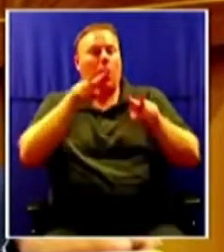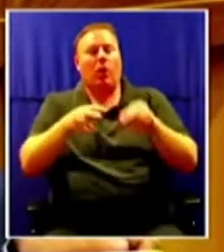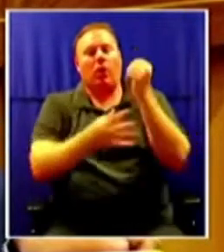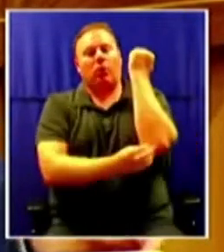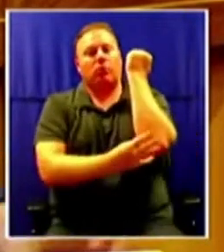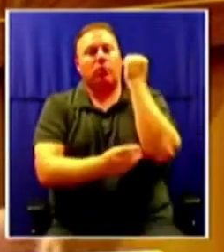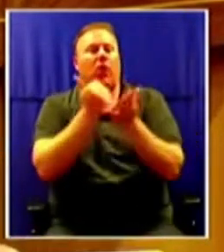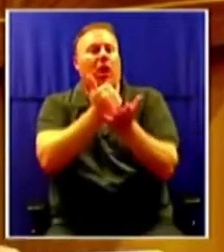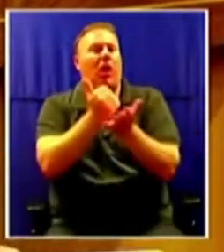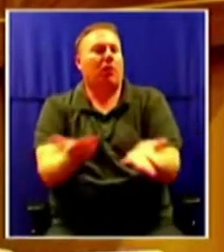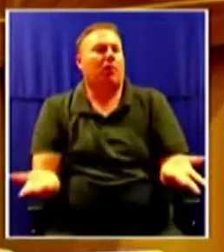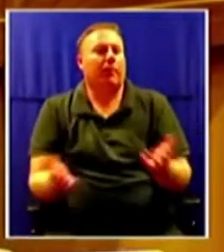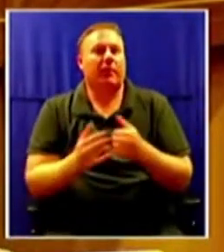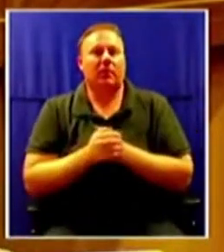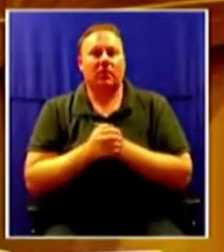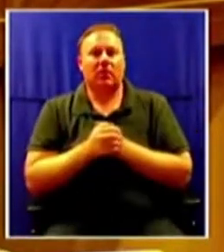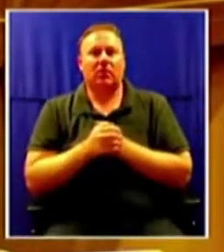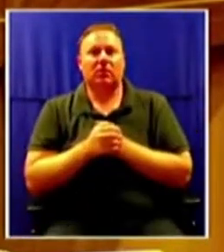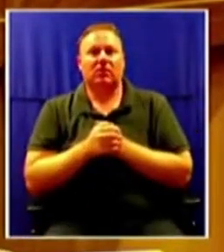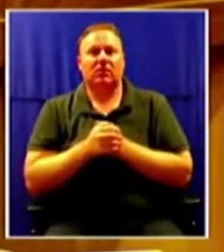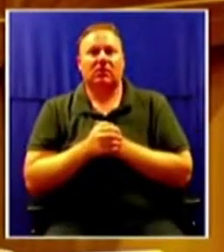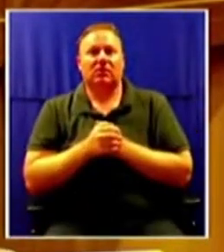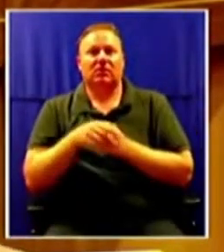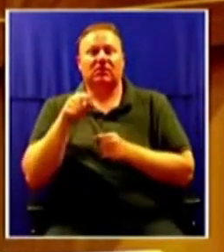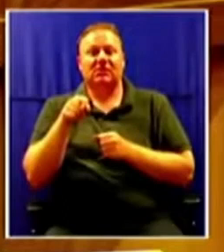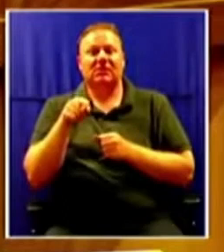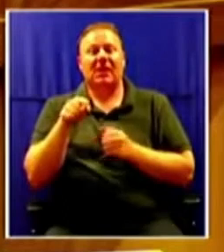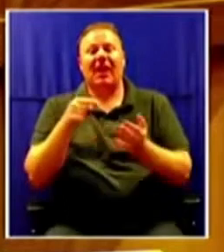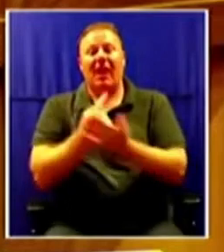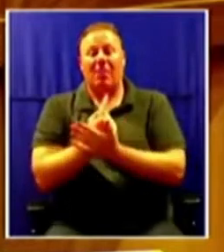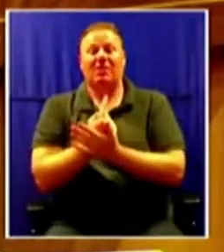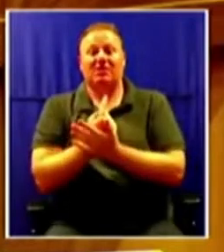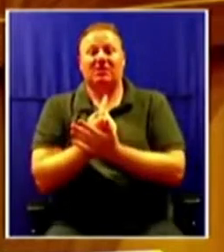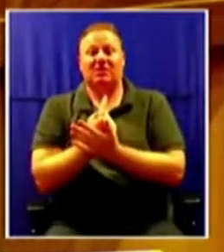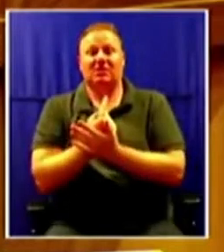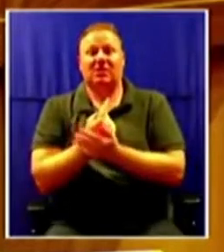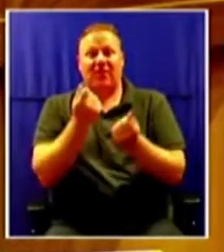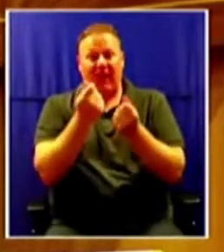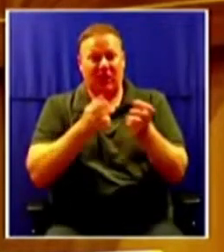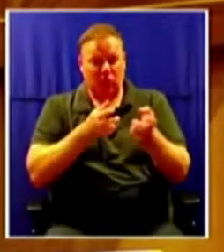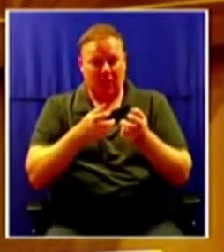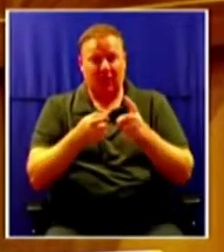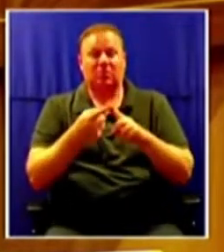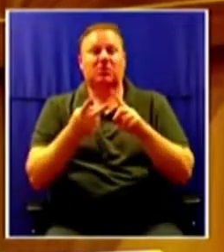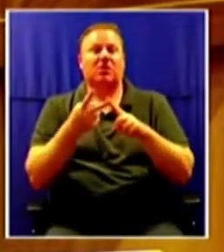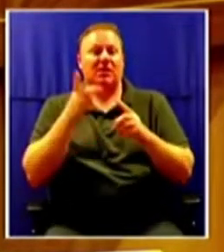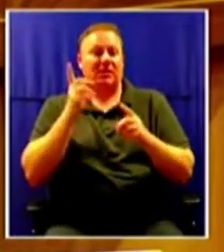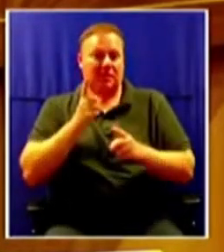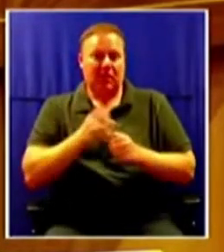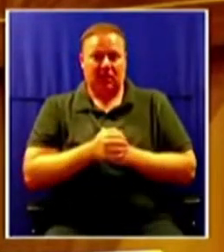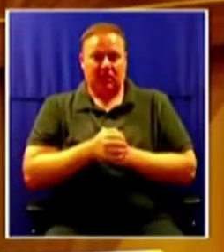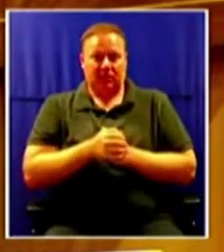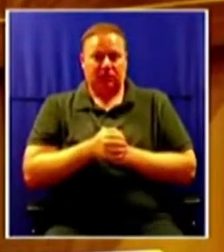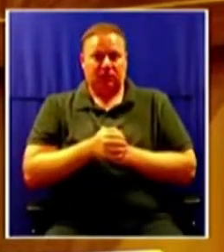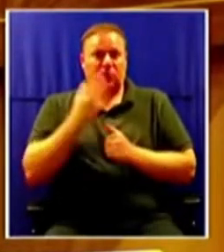a consequence of disciplined financial management built up over years. When the pinch hits, businesses